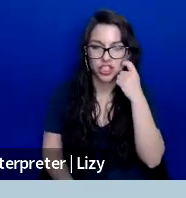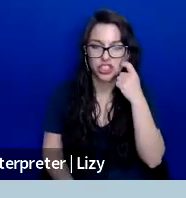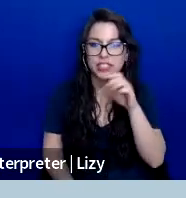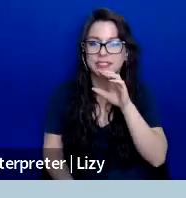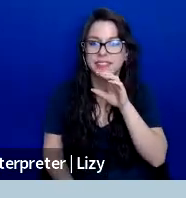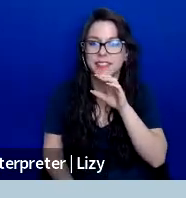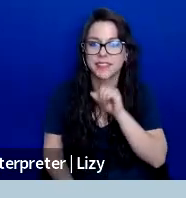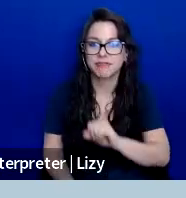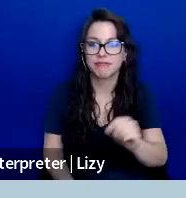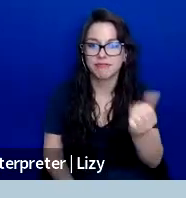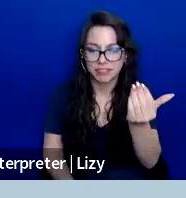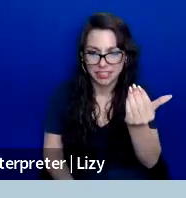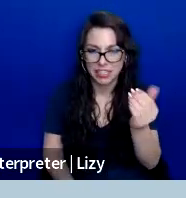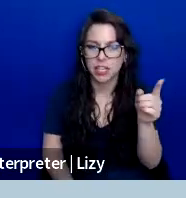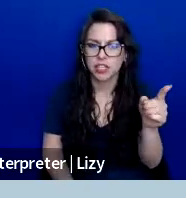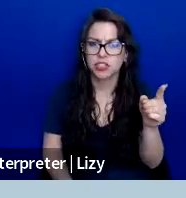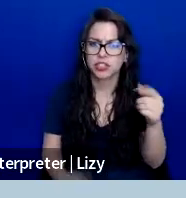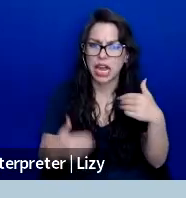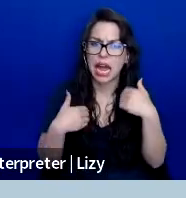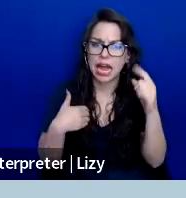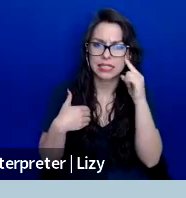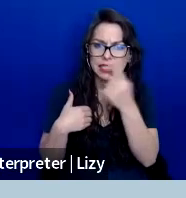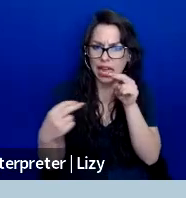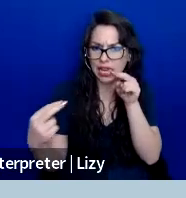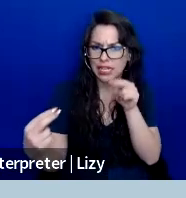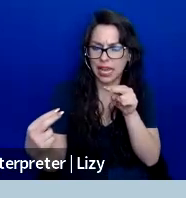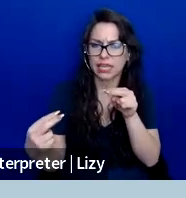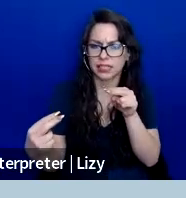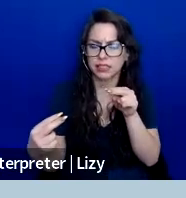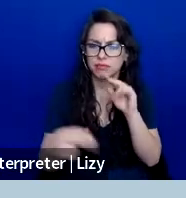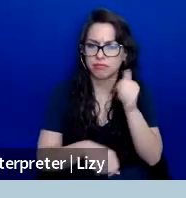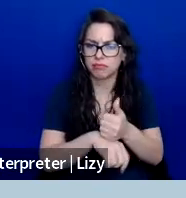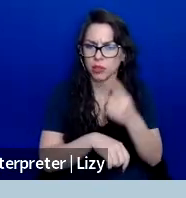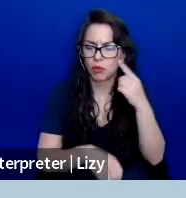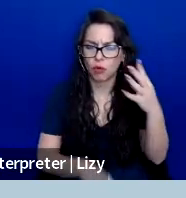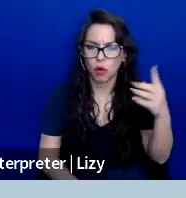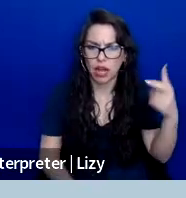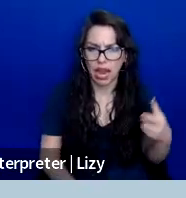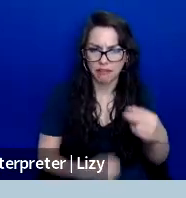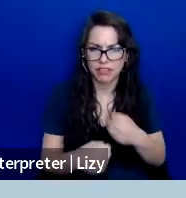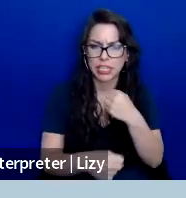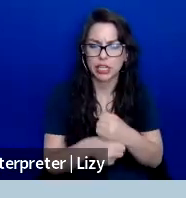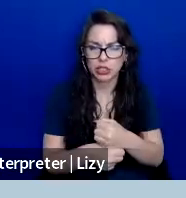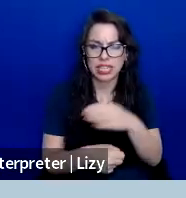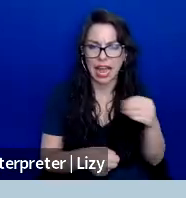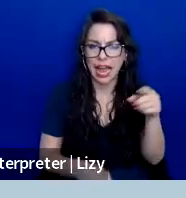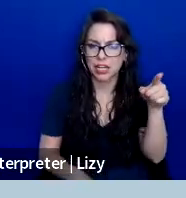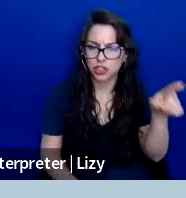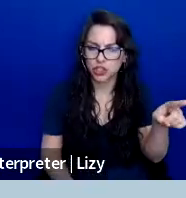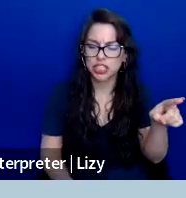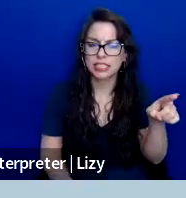has an eye gaze. She's had that for about 4.5 years. And she's in the doctor's office trying